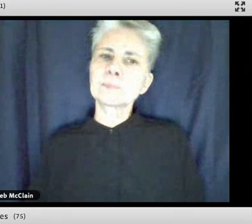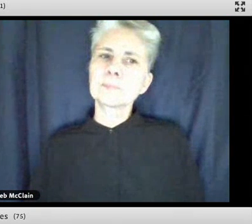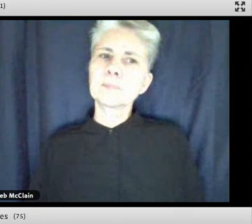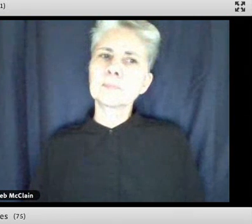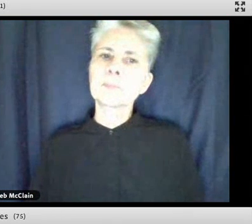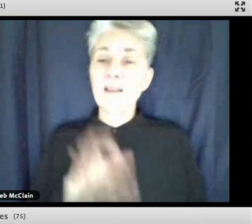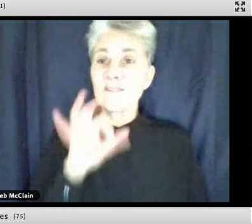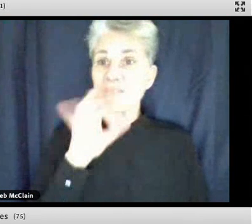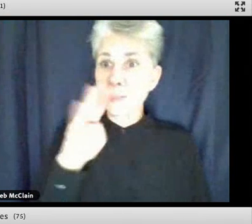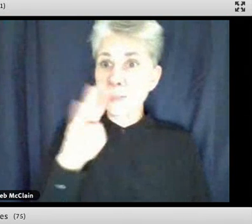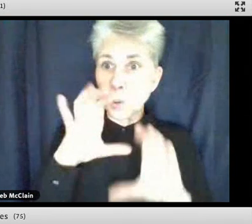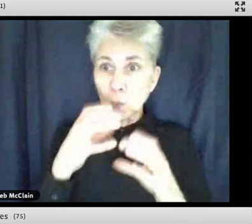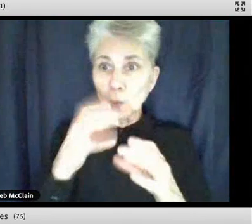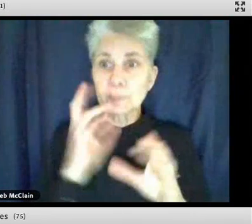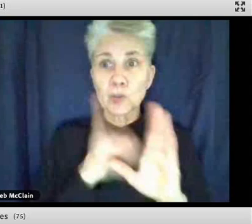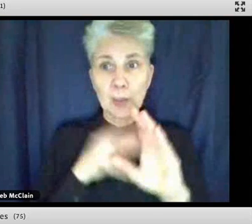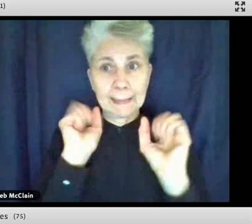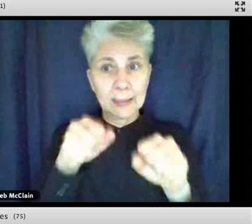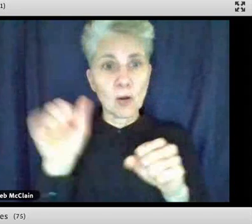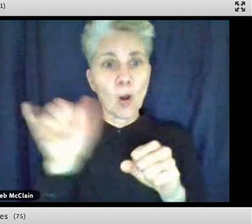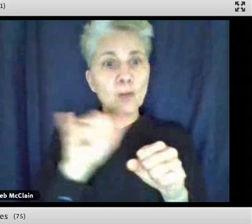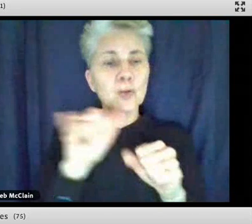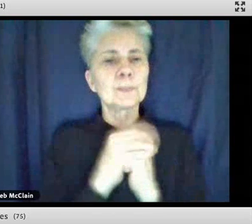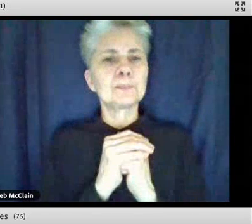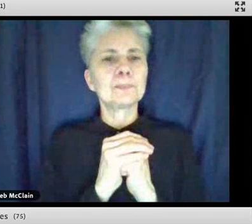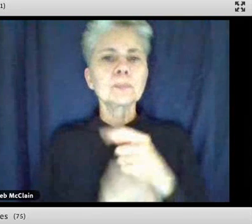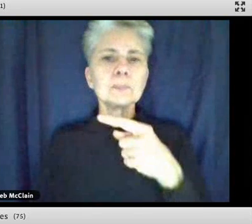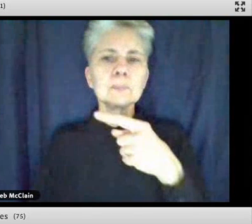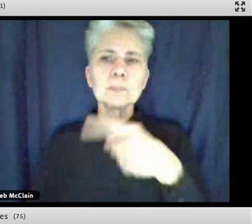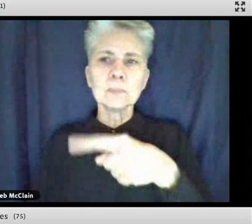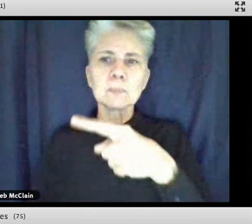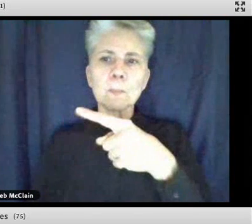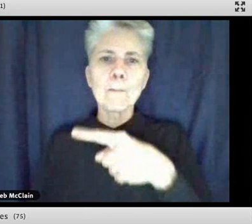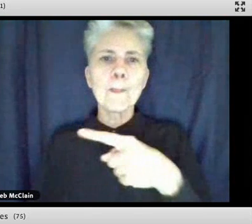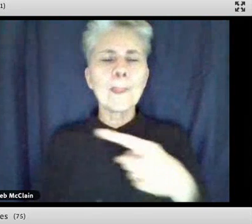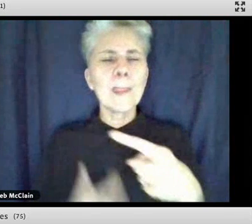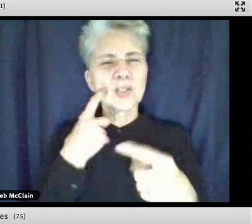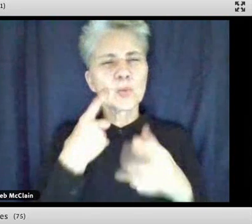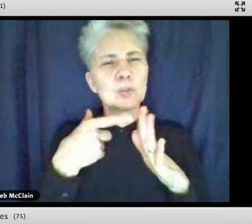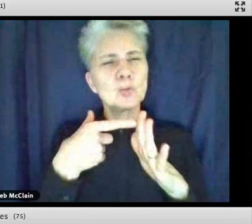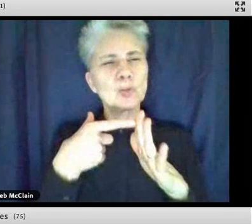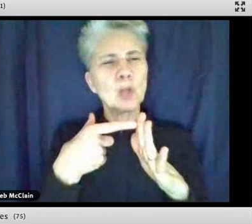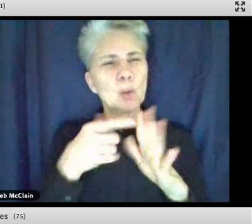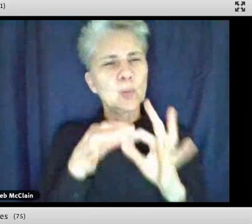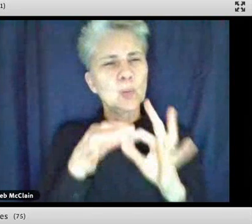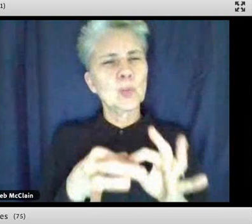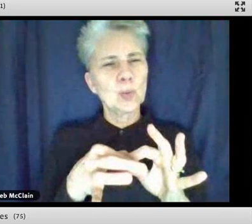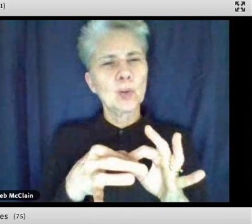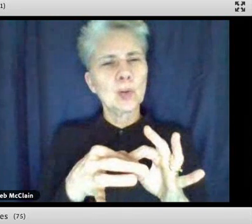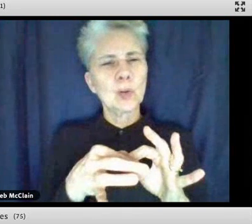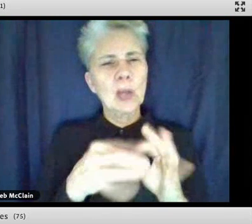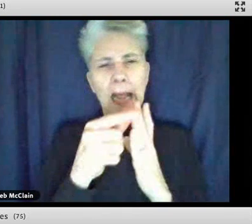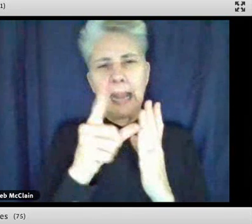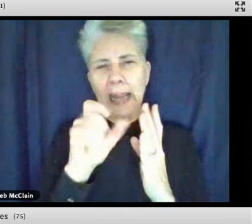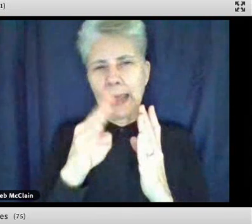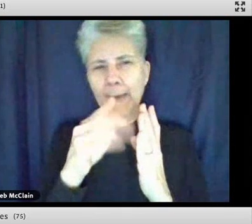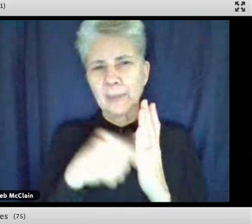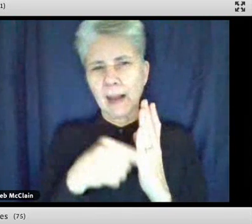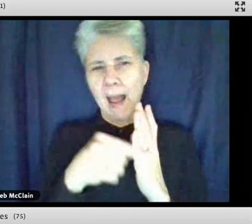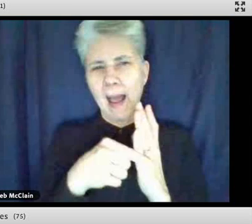And then I just wanted to show you in terms of research guides, this is the LibGuides community. It's going to come up in just a second. And you can